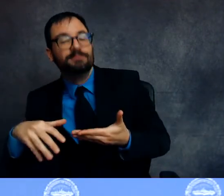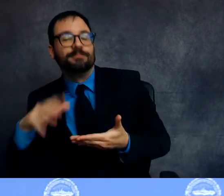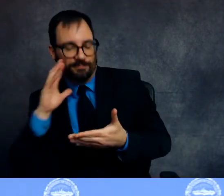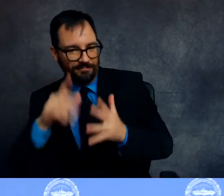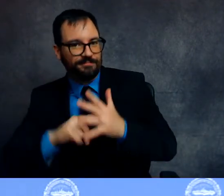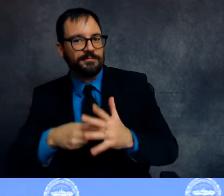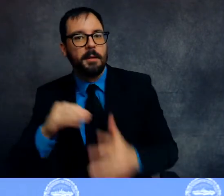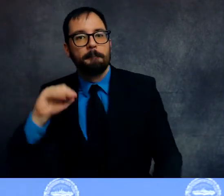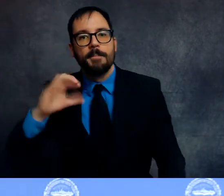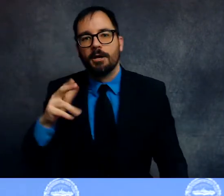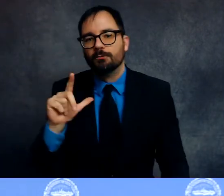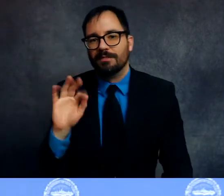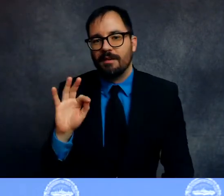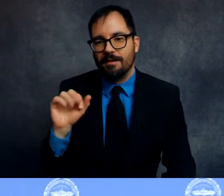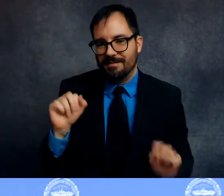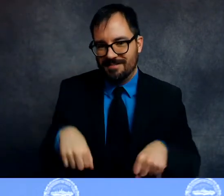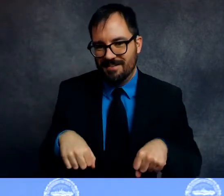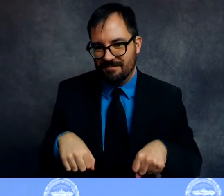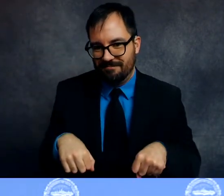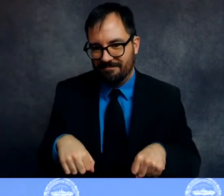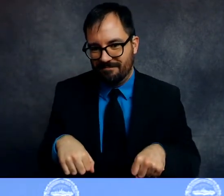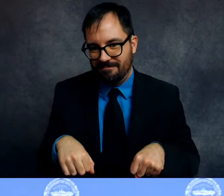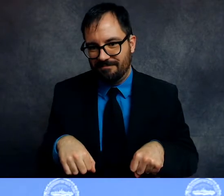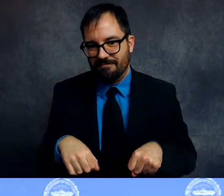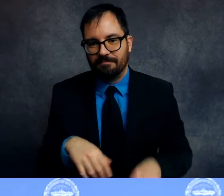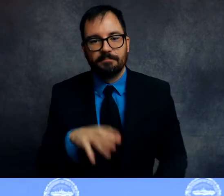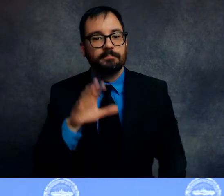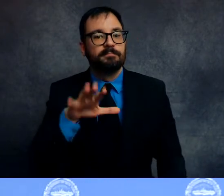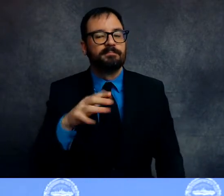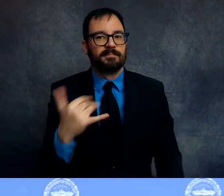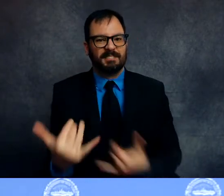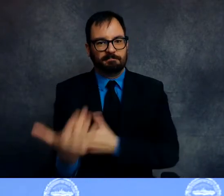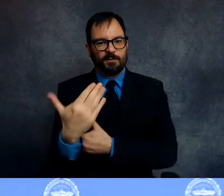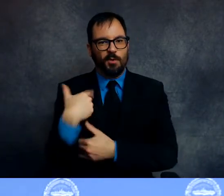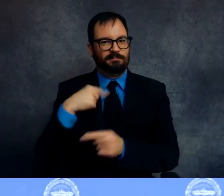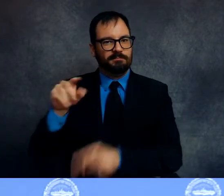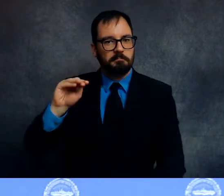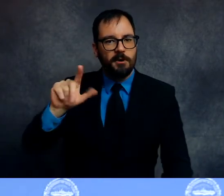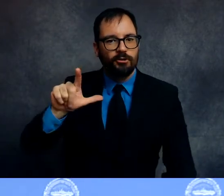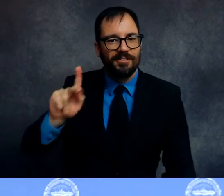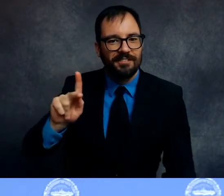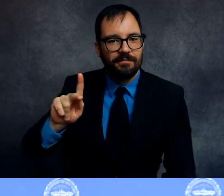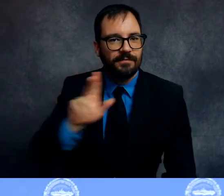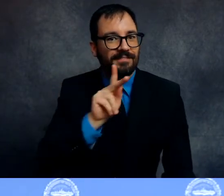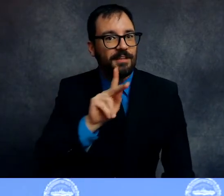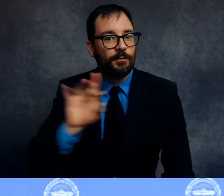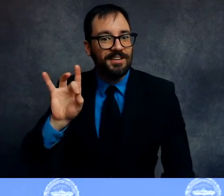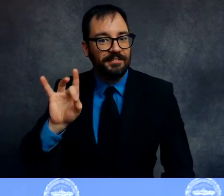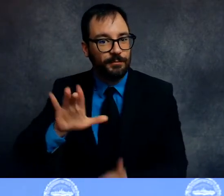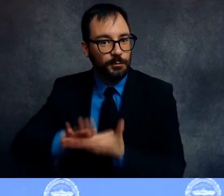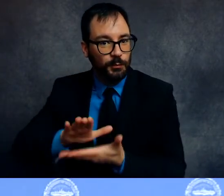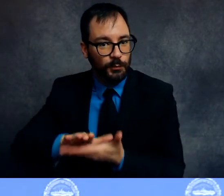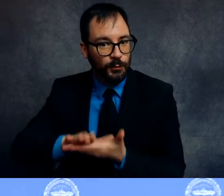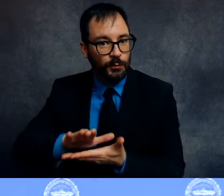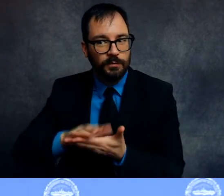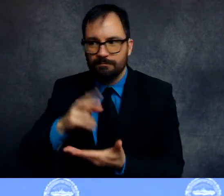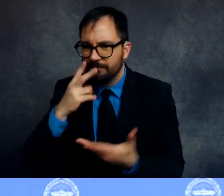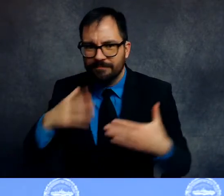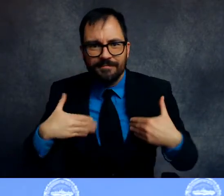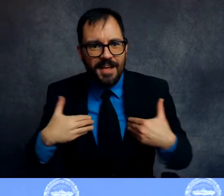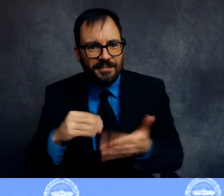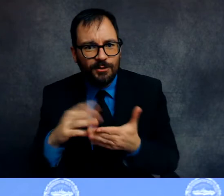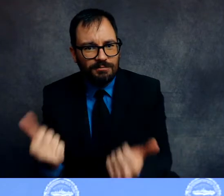starting on March 15th, and all remaining students will be eligible on March 29th. This morning I was at the Martin Luther